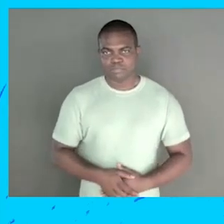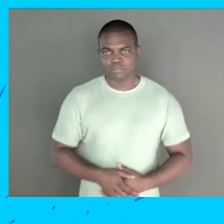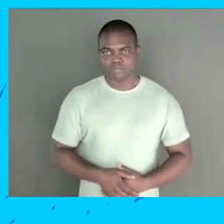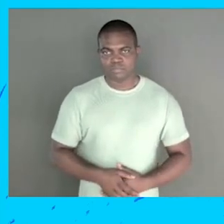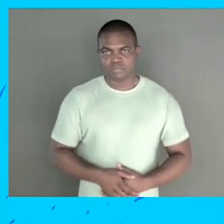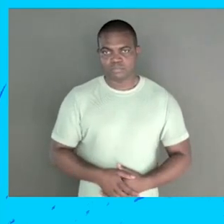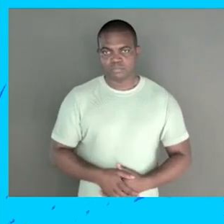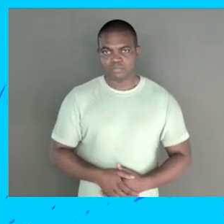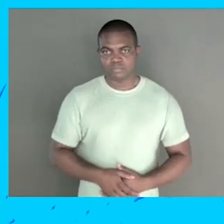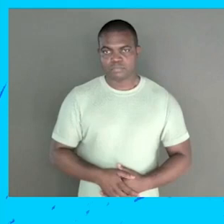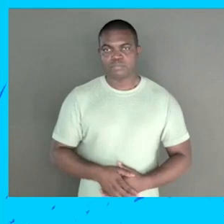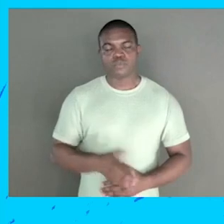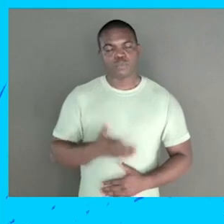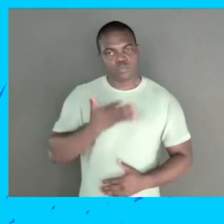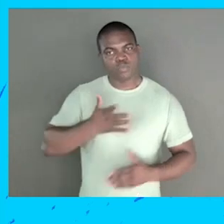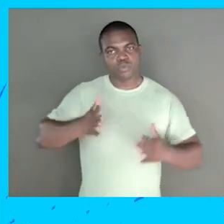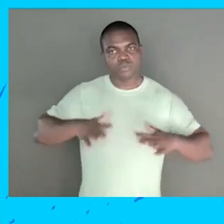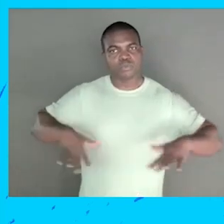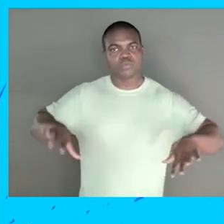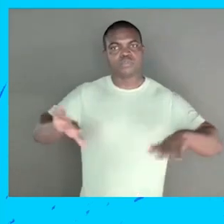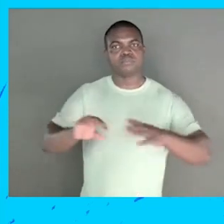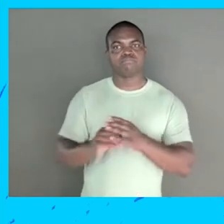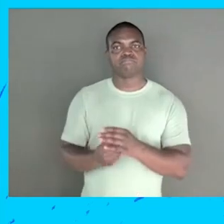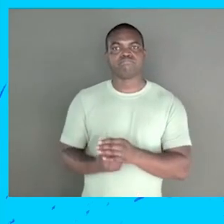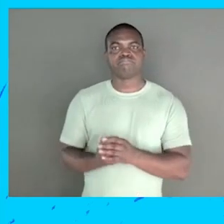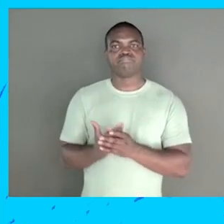things emerge. No more feeling